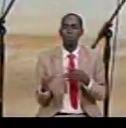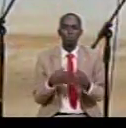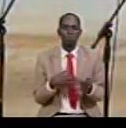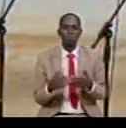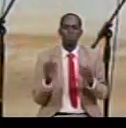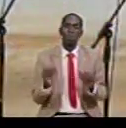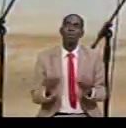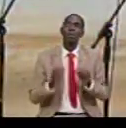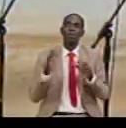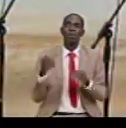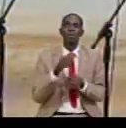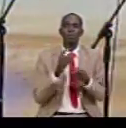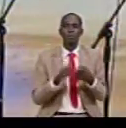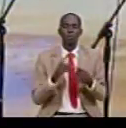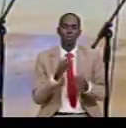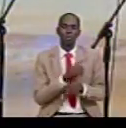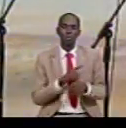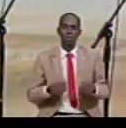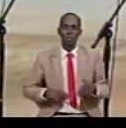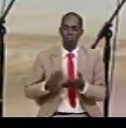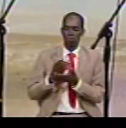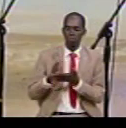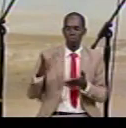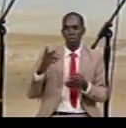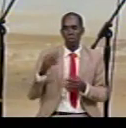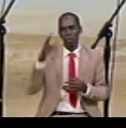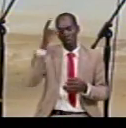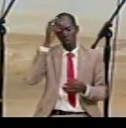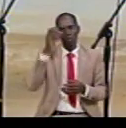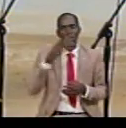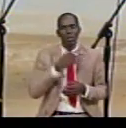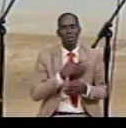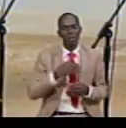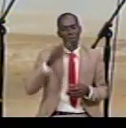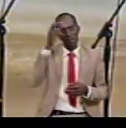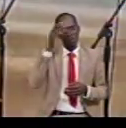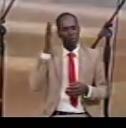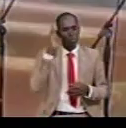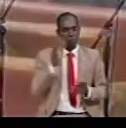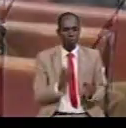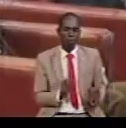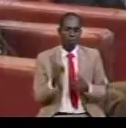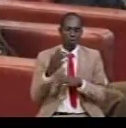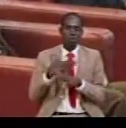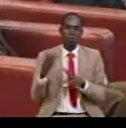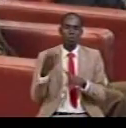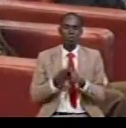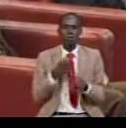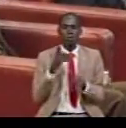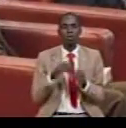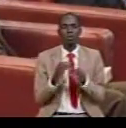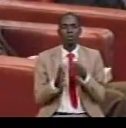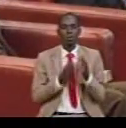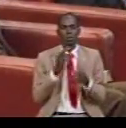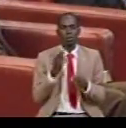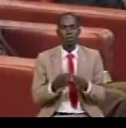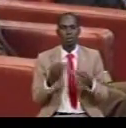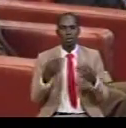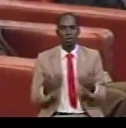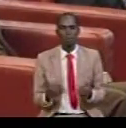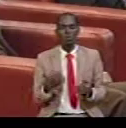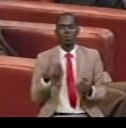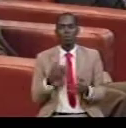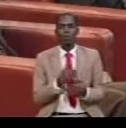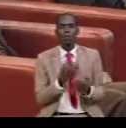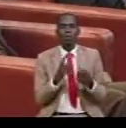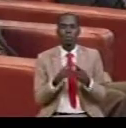the devil and he will flee from you. We are going to resist the devil in Jesus' name. Let's close our eyes. I want you to talk to the